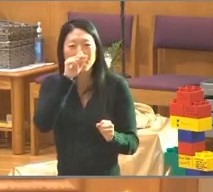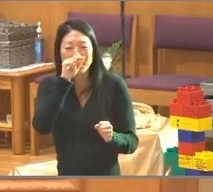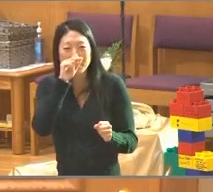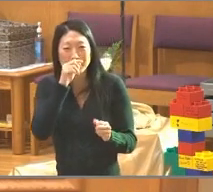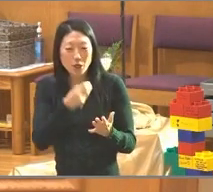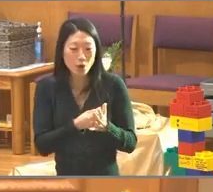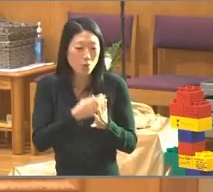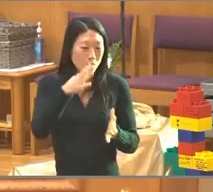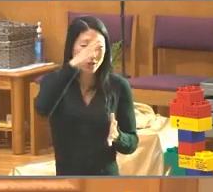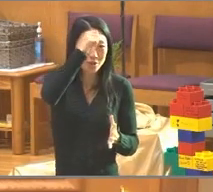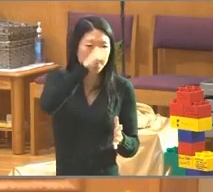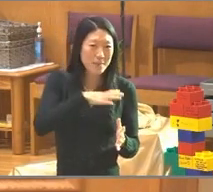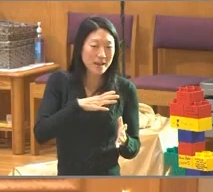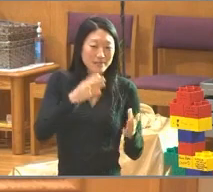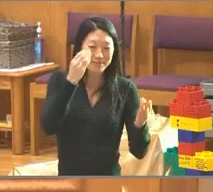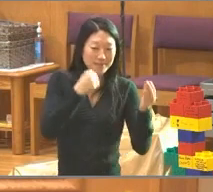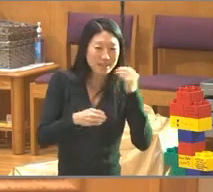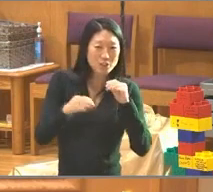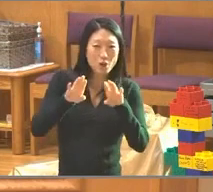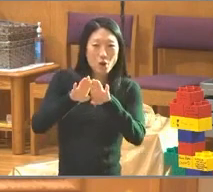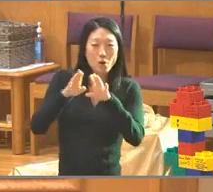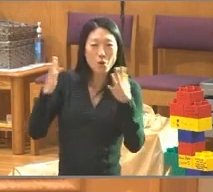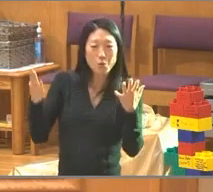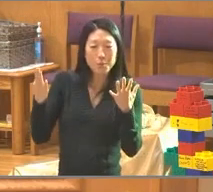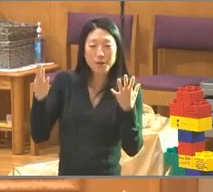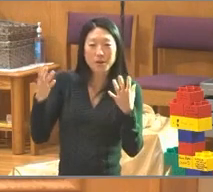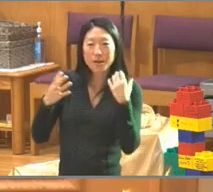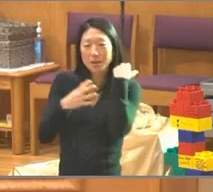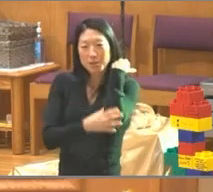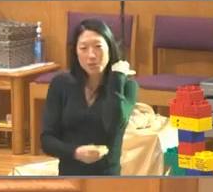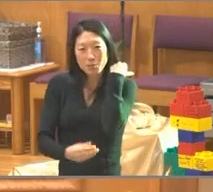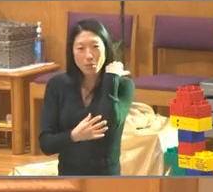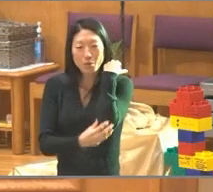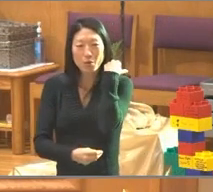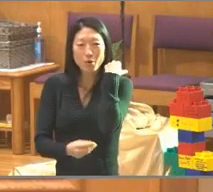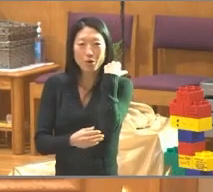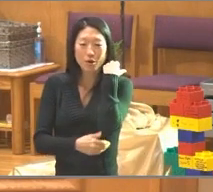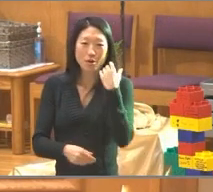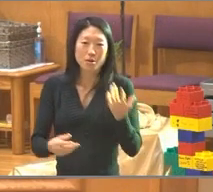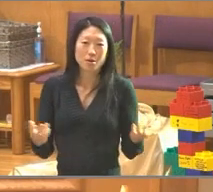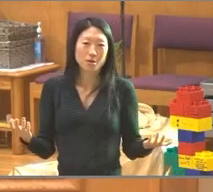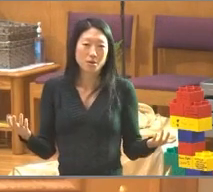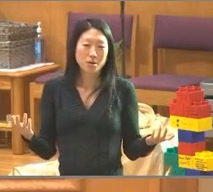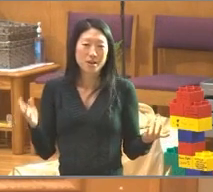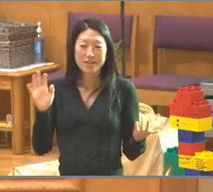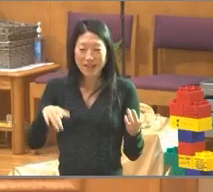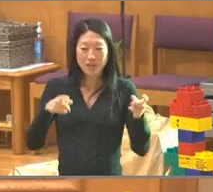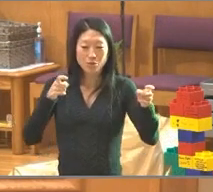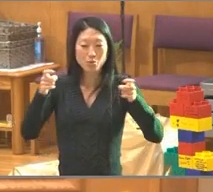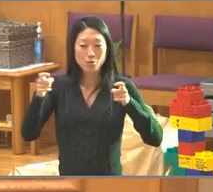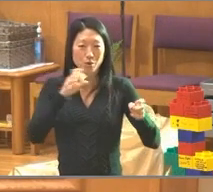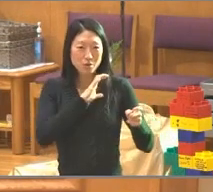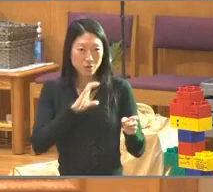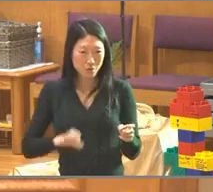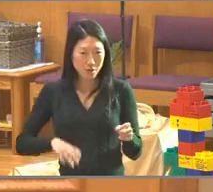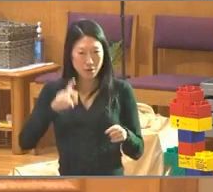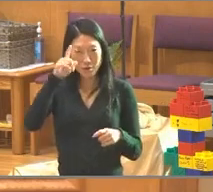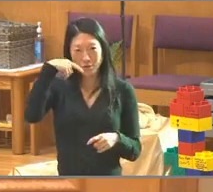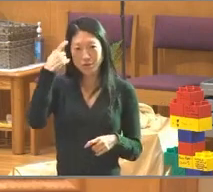feast open to the poor and the lame. This is what the reign of Christ looks like.